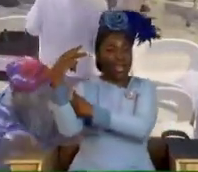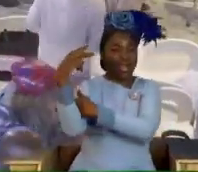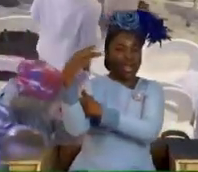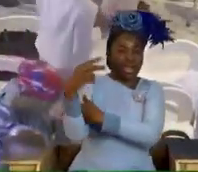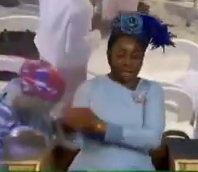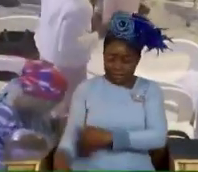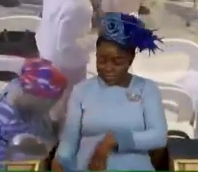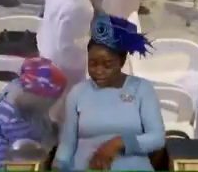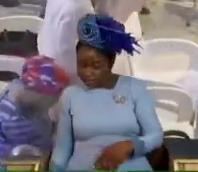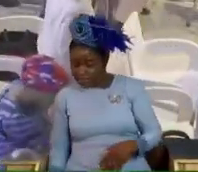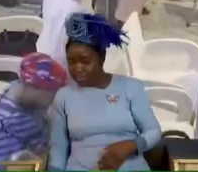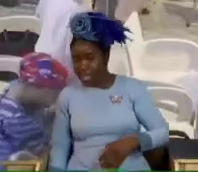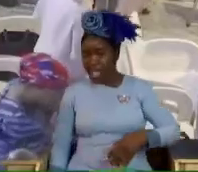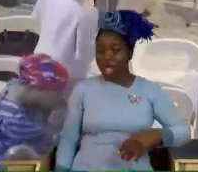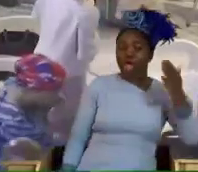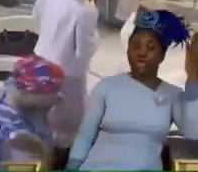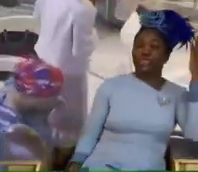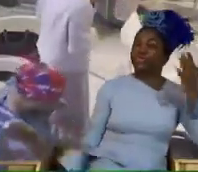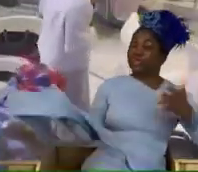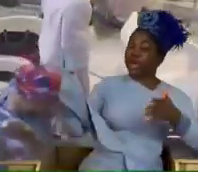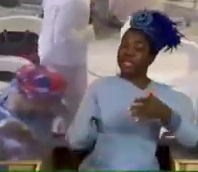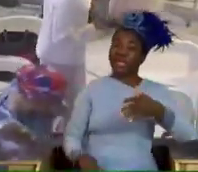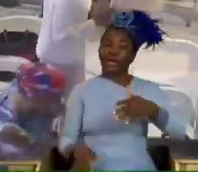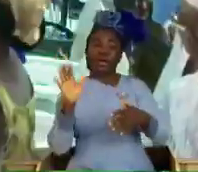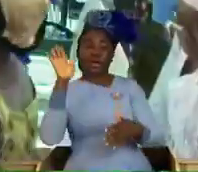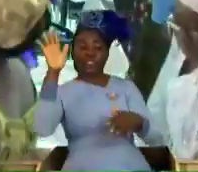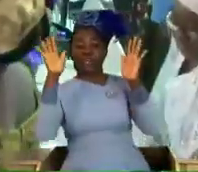Jehovah. You are the awesome God.